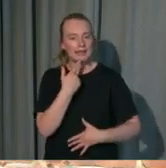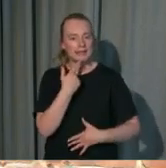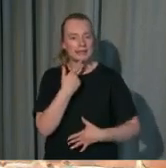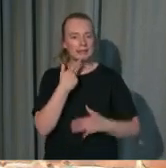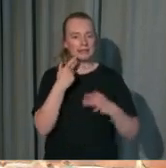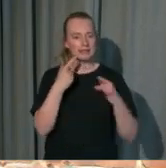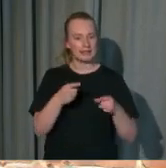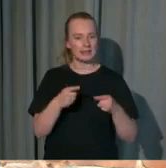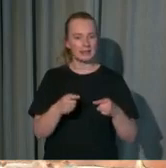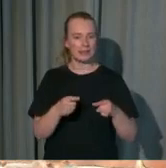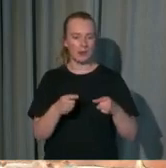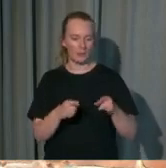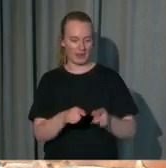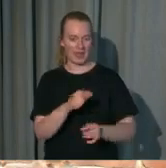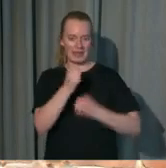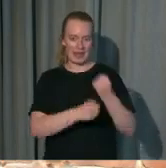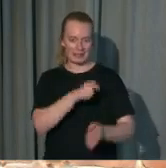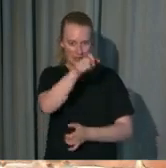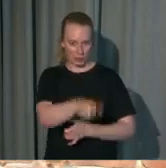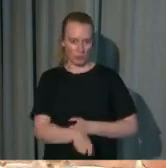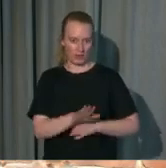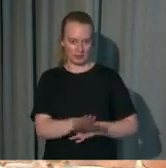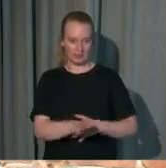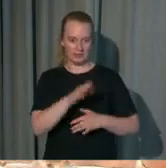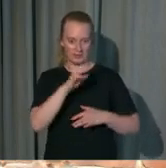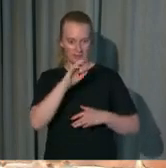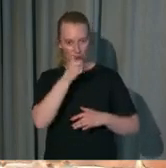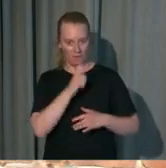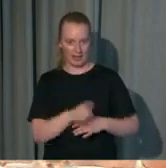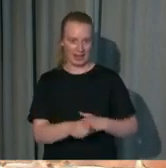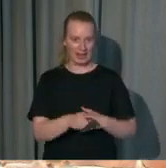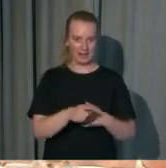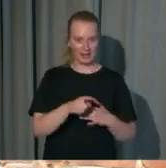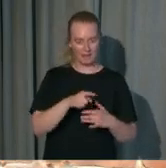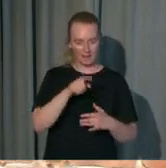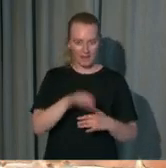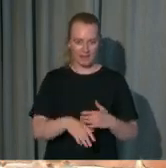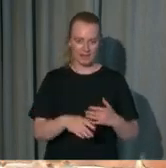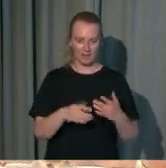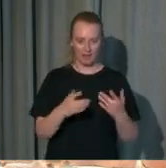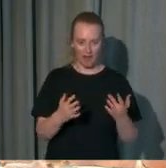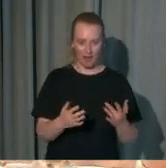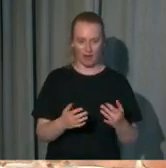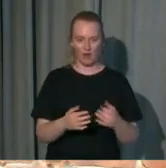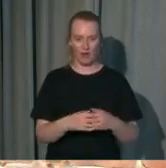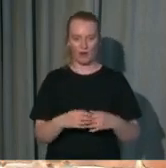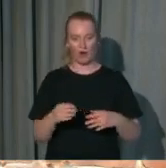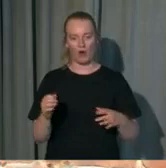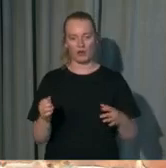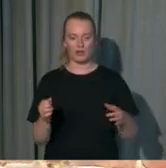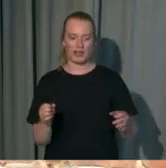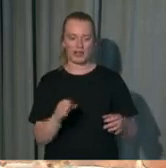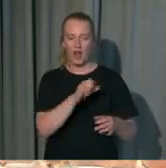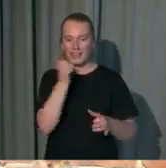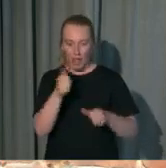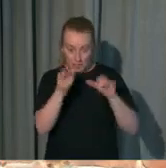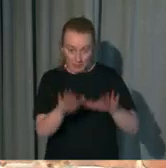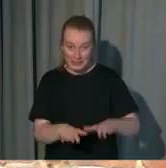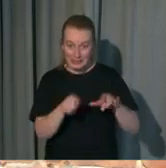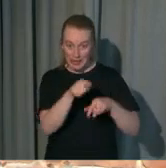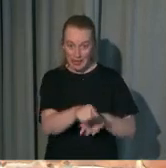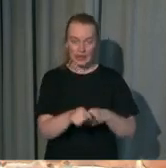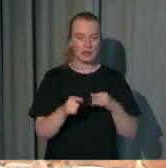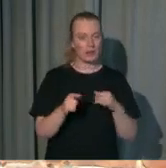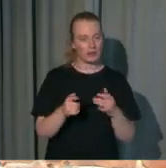know about the profile of the attacker, its connection with the radical Islam, and whether you think it requires special measures from the government to